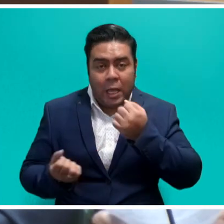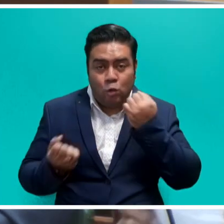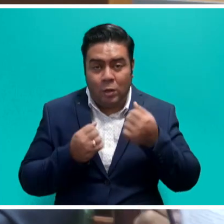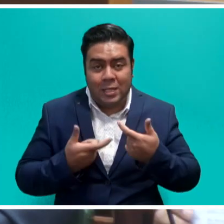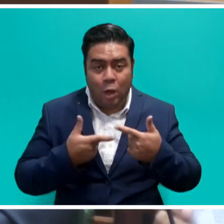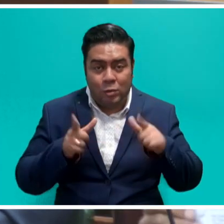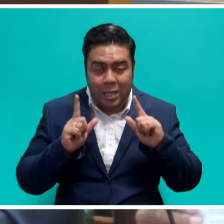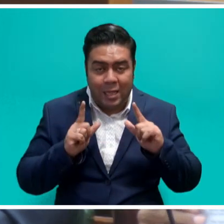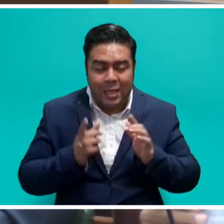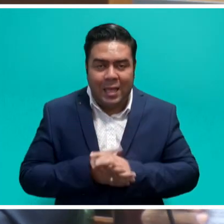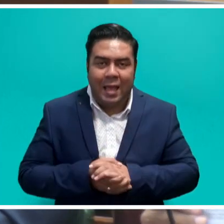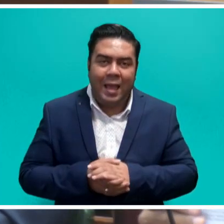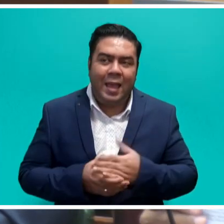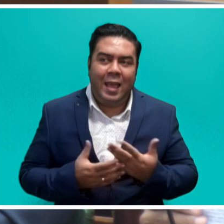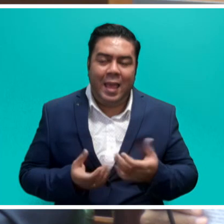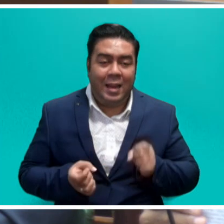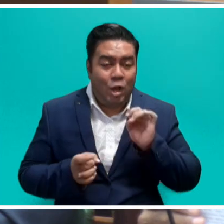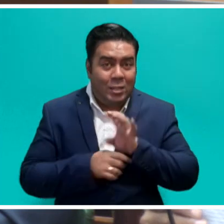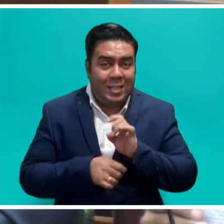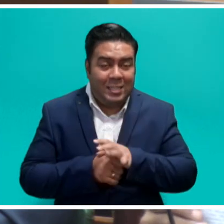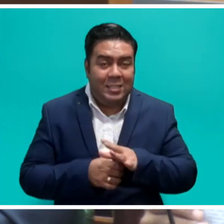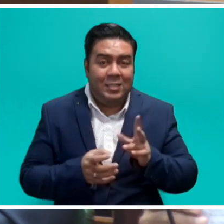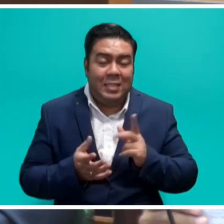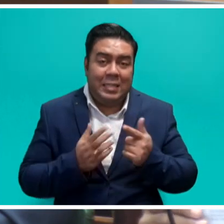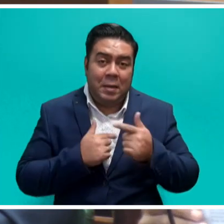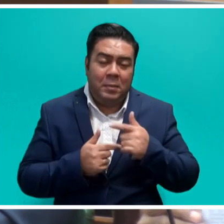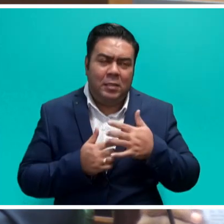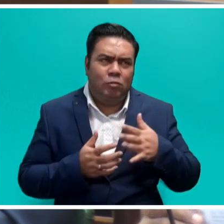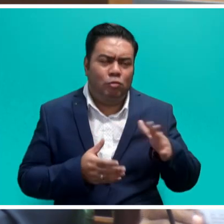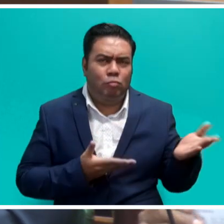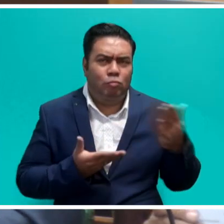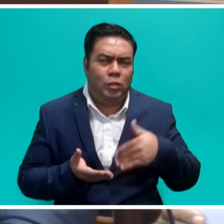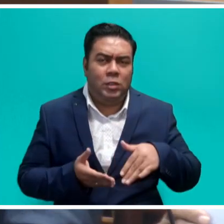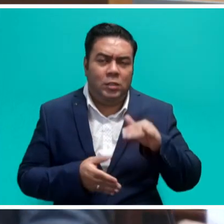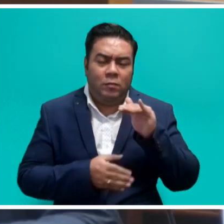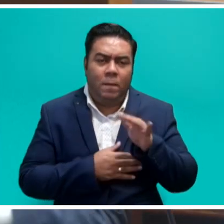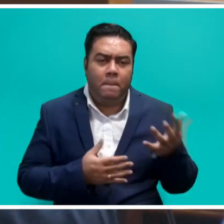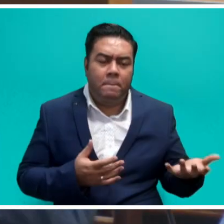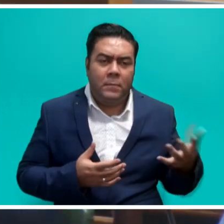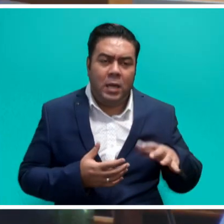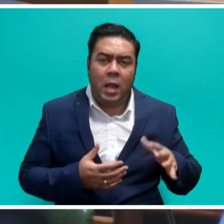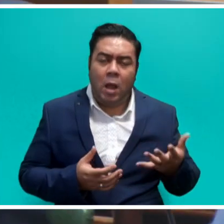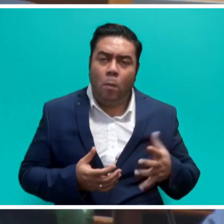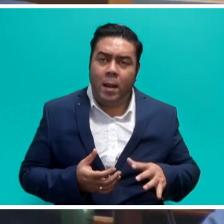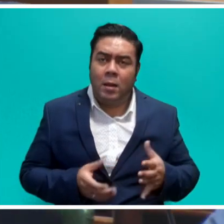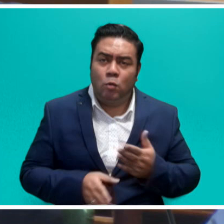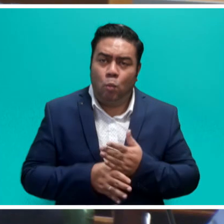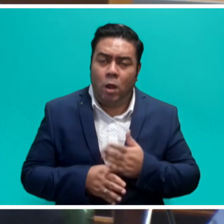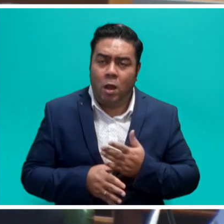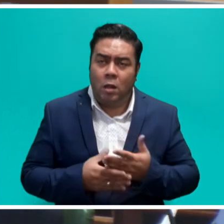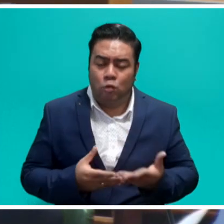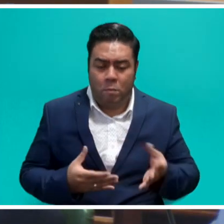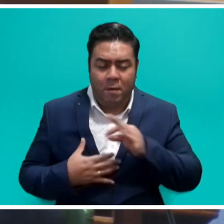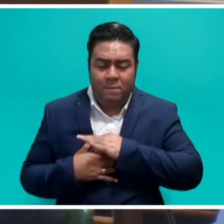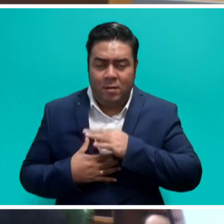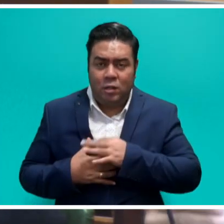and the NKK Migration and Consultancy Limited to bring in foreign workers from Bangladesh to benefit not only the sugar industry